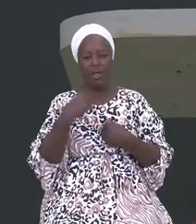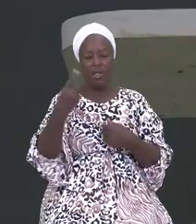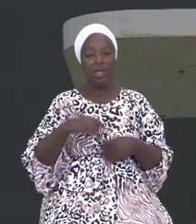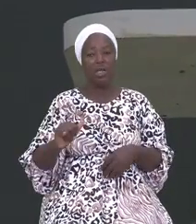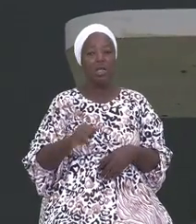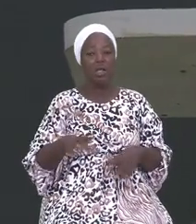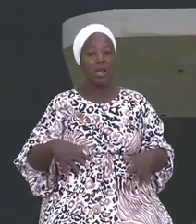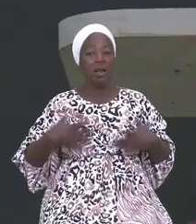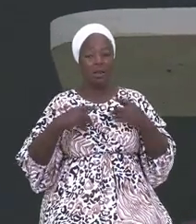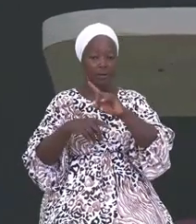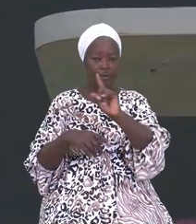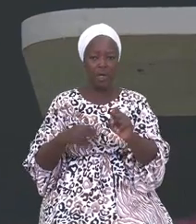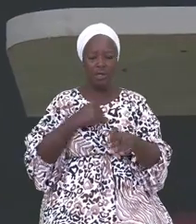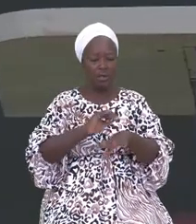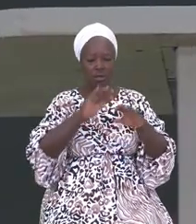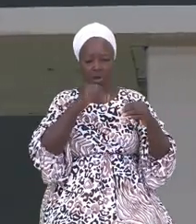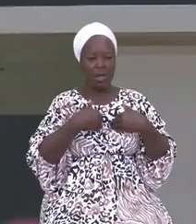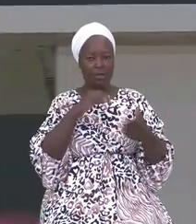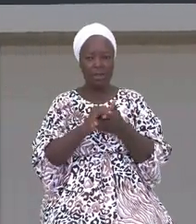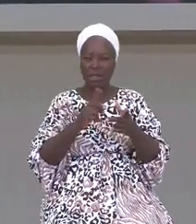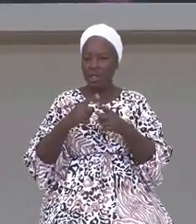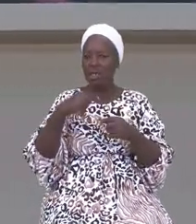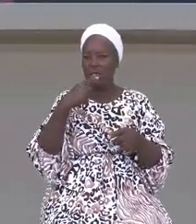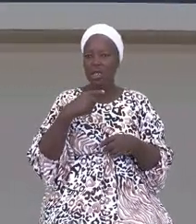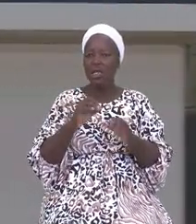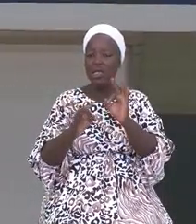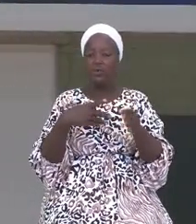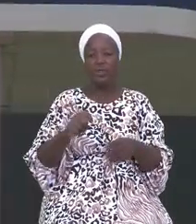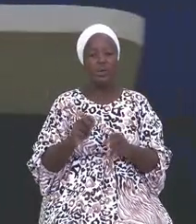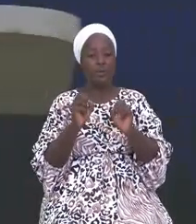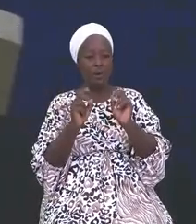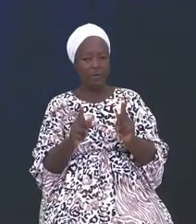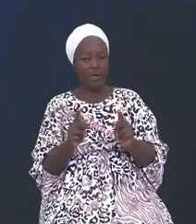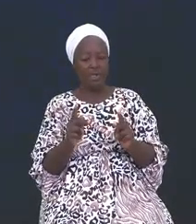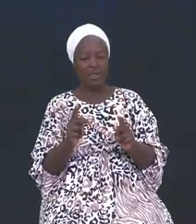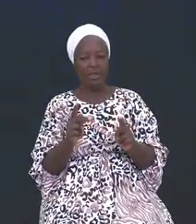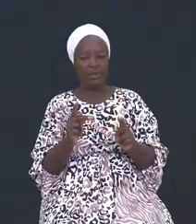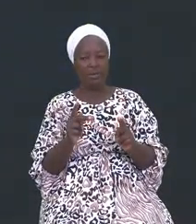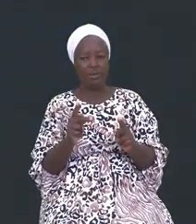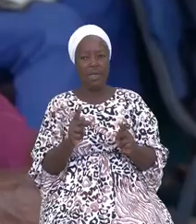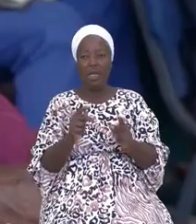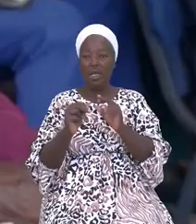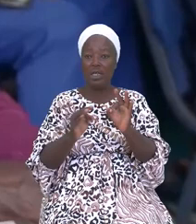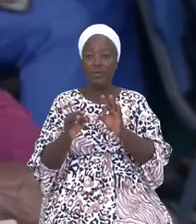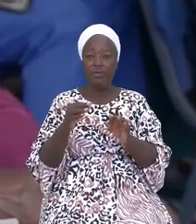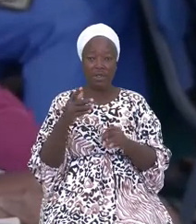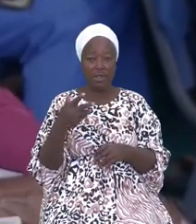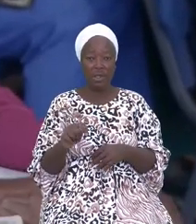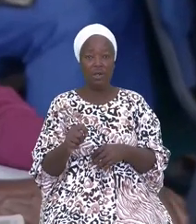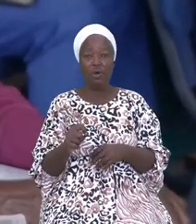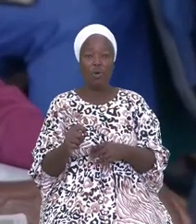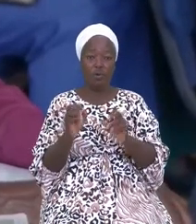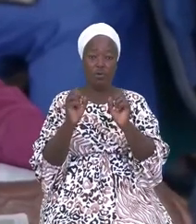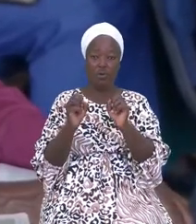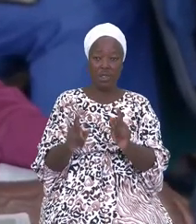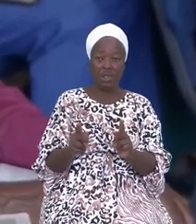didn't have that. Then they said, if the privileged, if the rich,